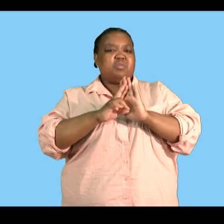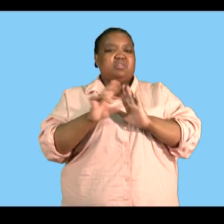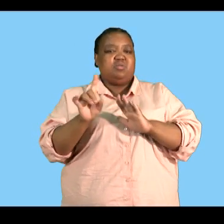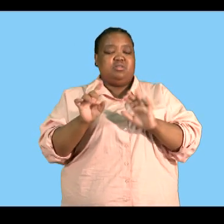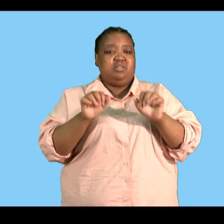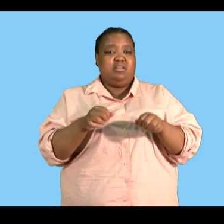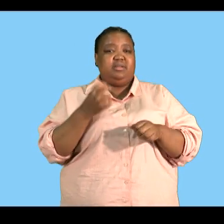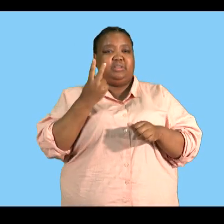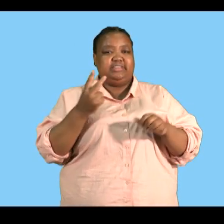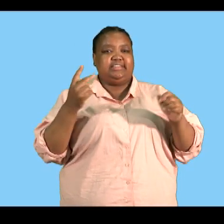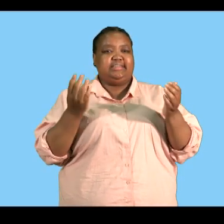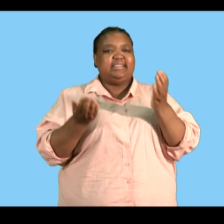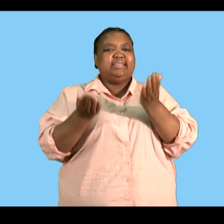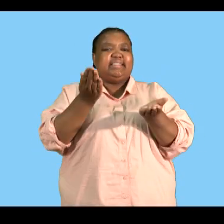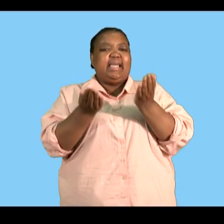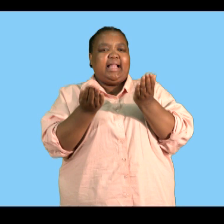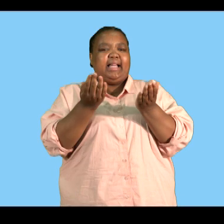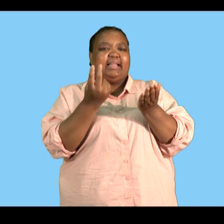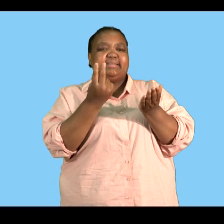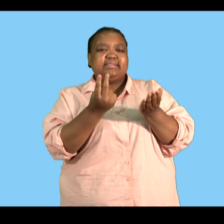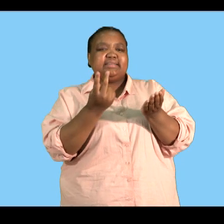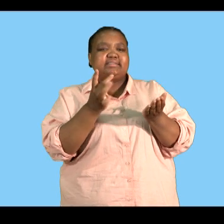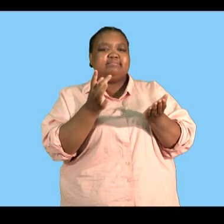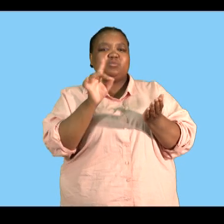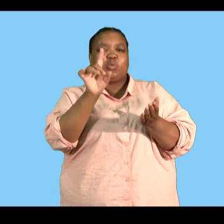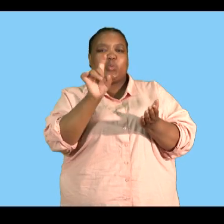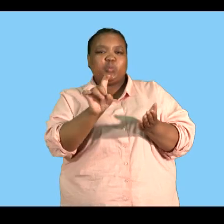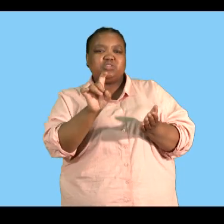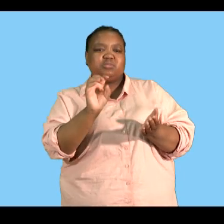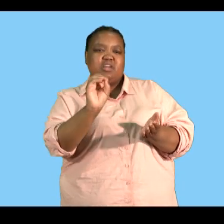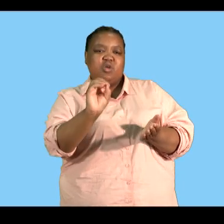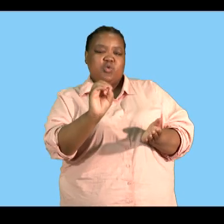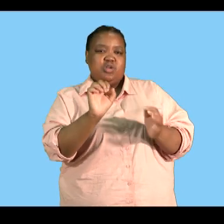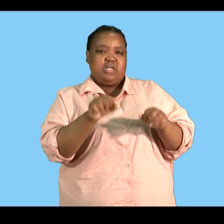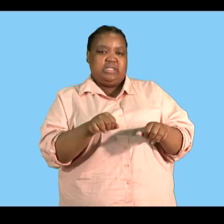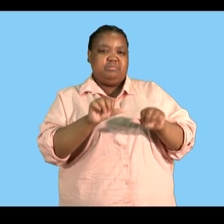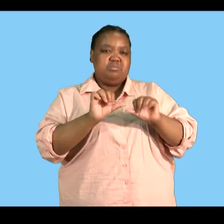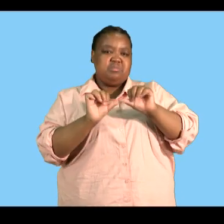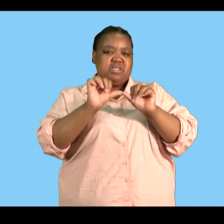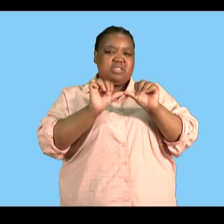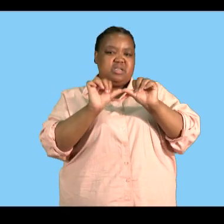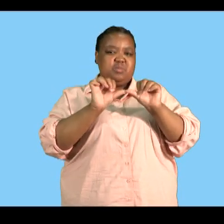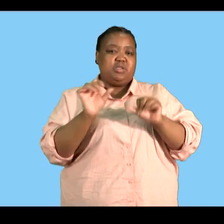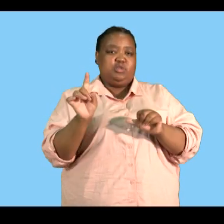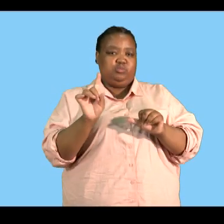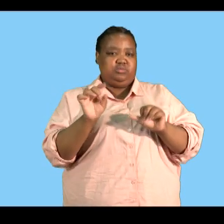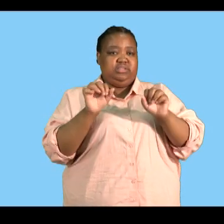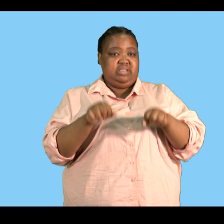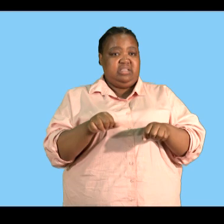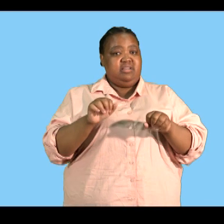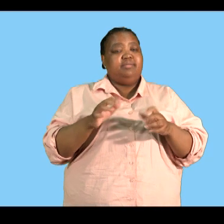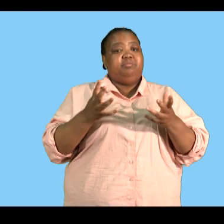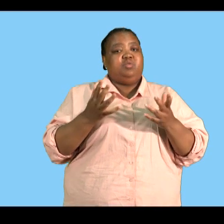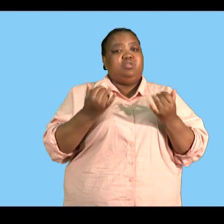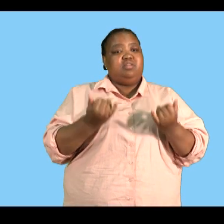we can see that we have a question mark there. What measurement could be that? So it simply means we are going